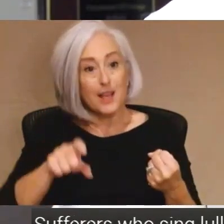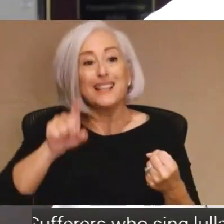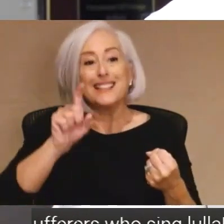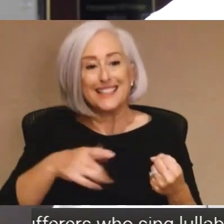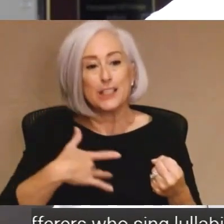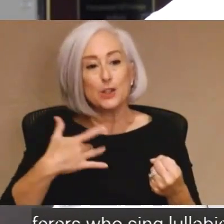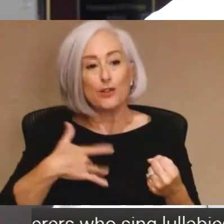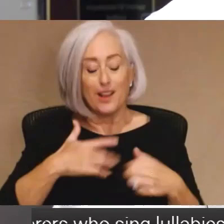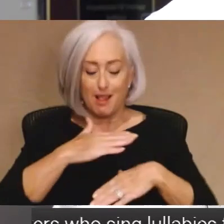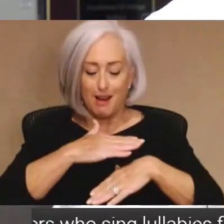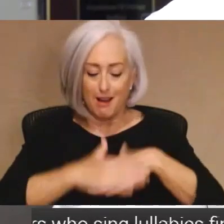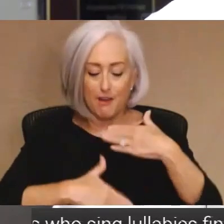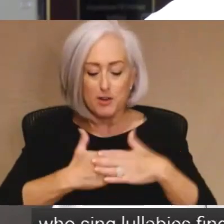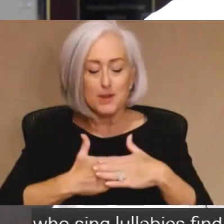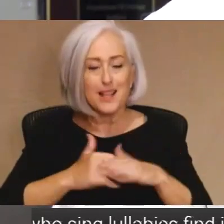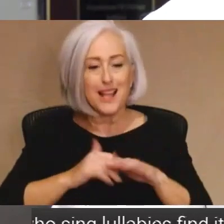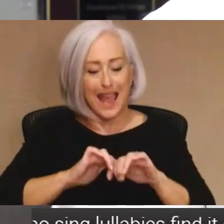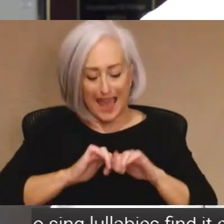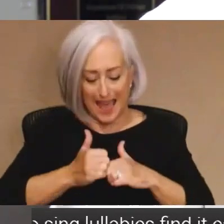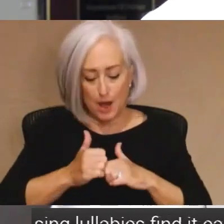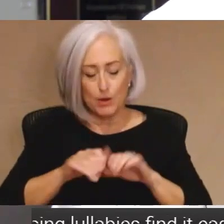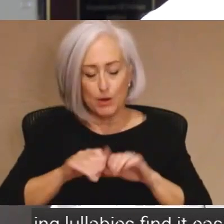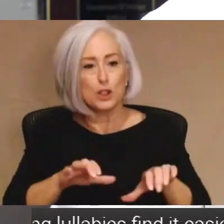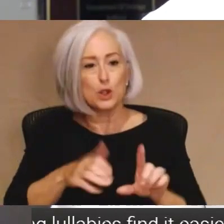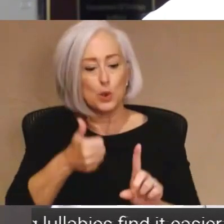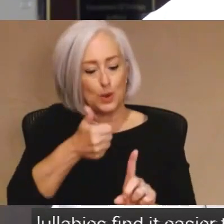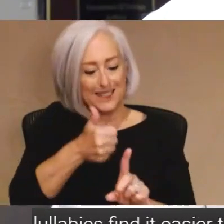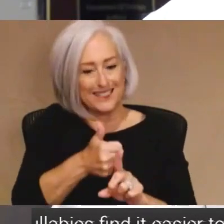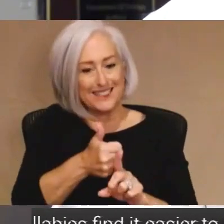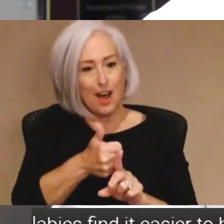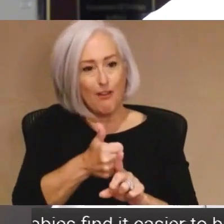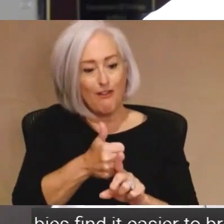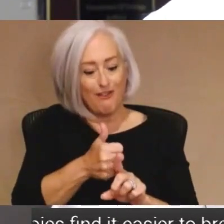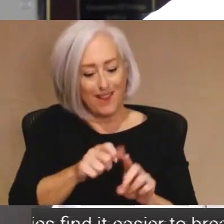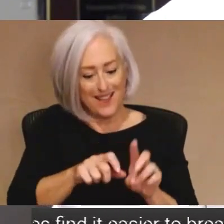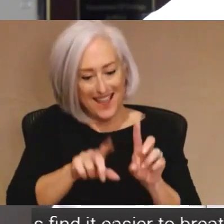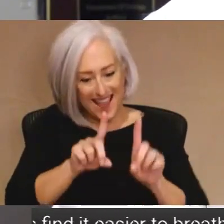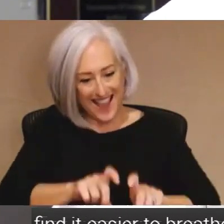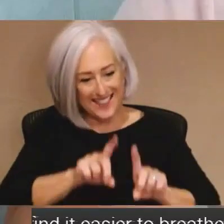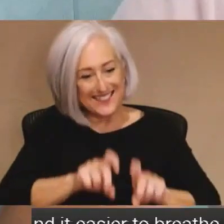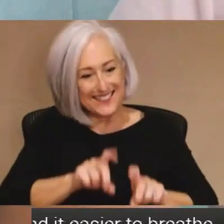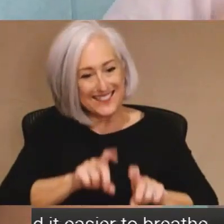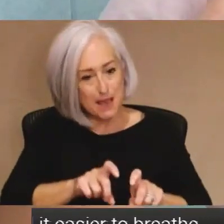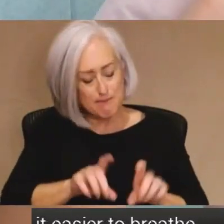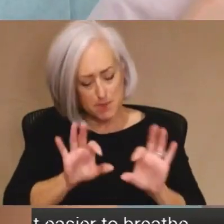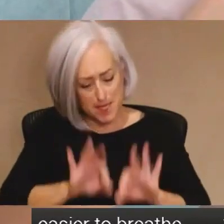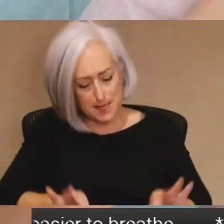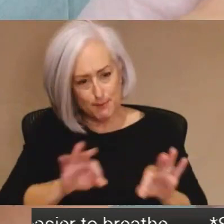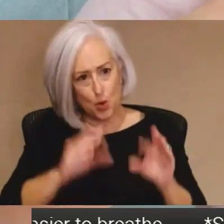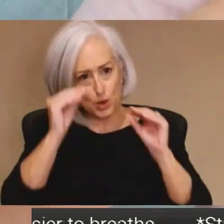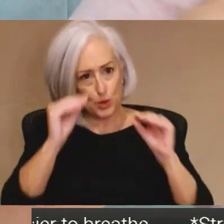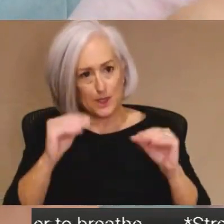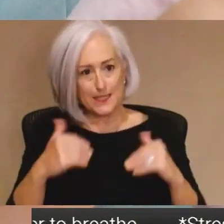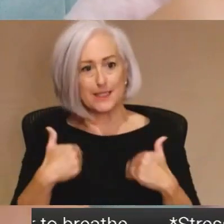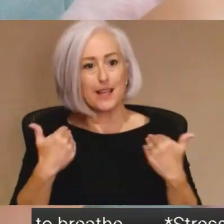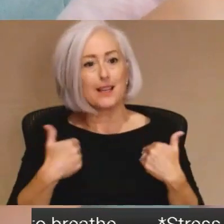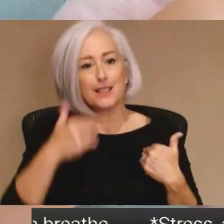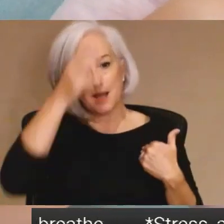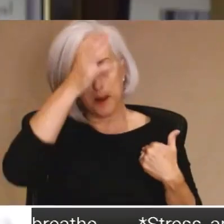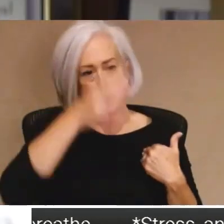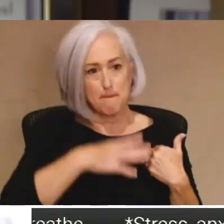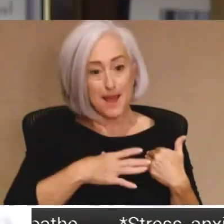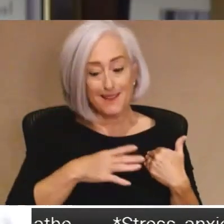a self-testicular examination. We feel like it's critical to teach young men how to do that, just like we teach young women how to do a breast